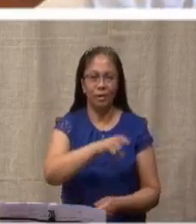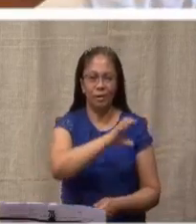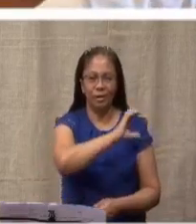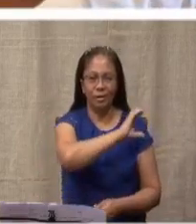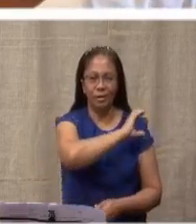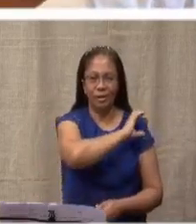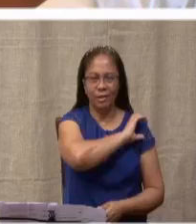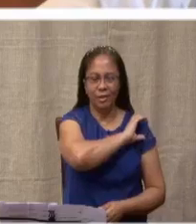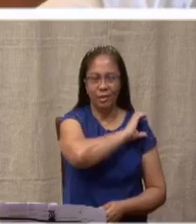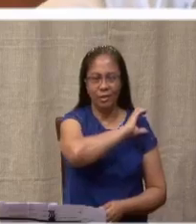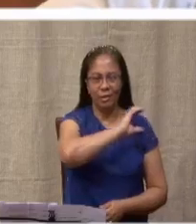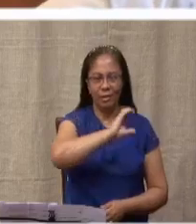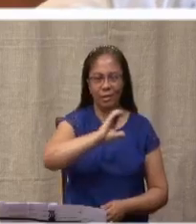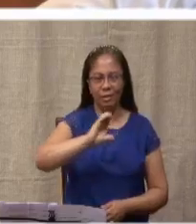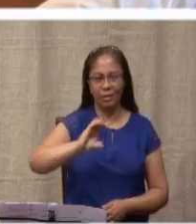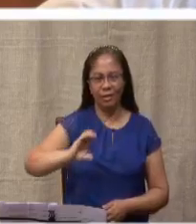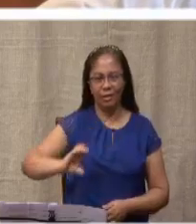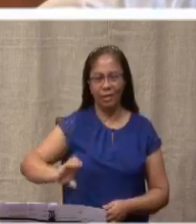see